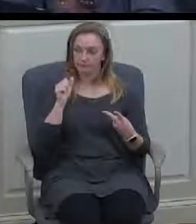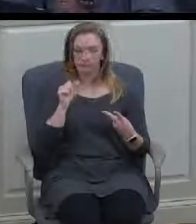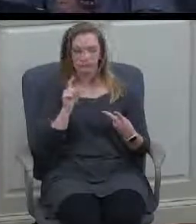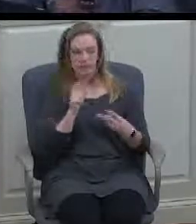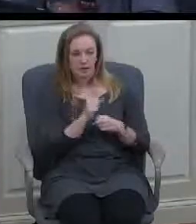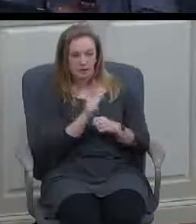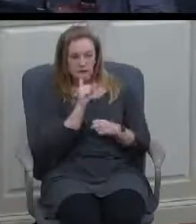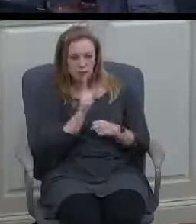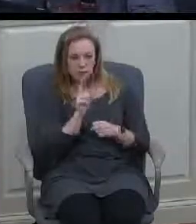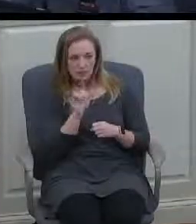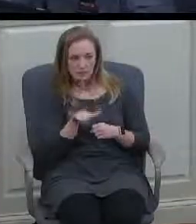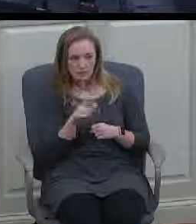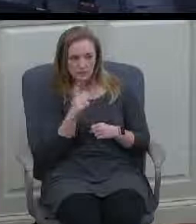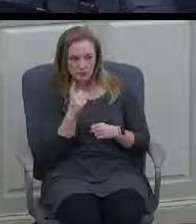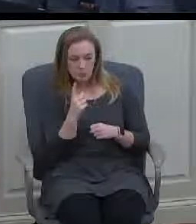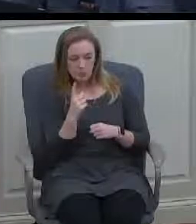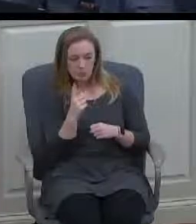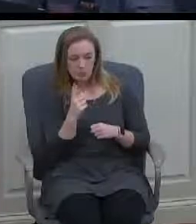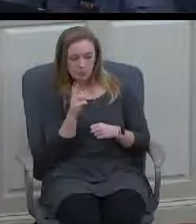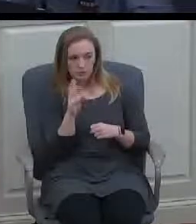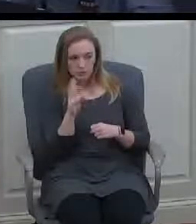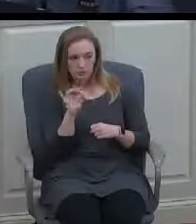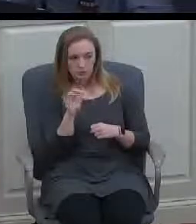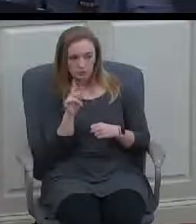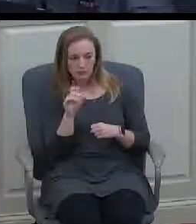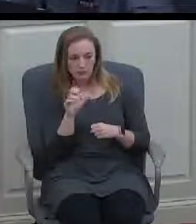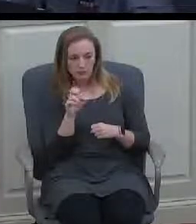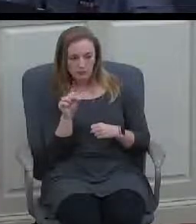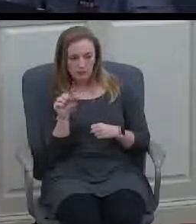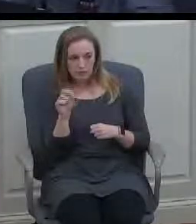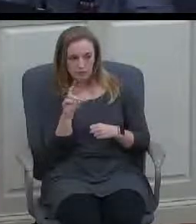sure, this is the one that's at Wilderness Road, close to